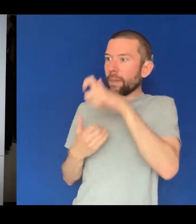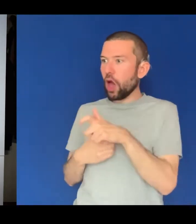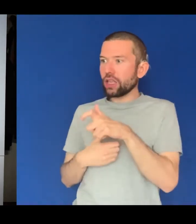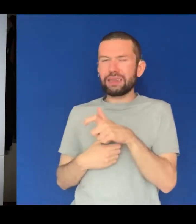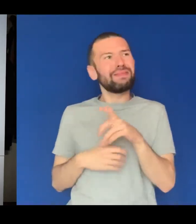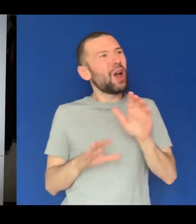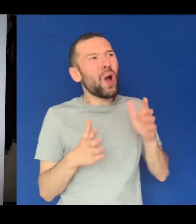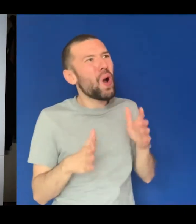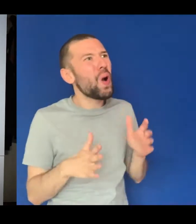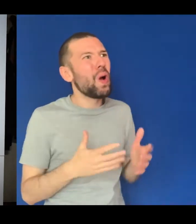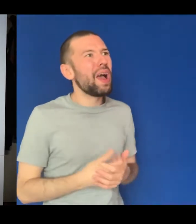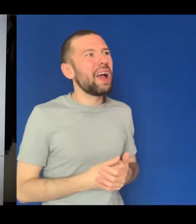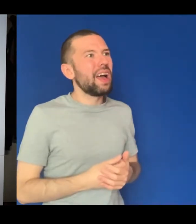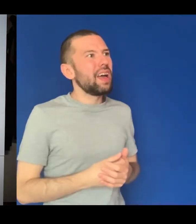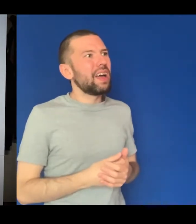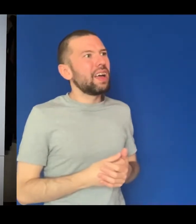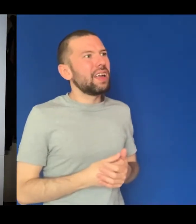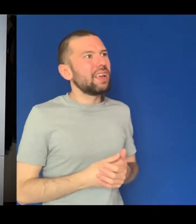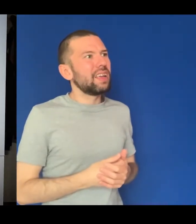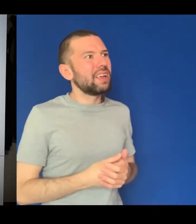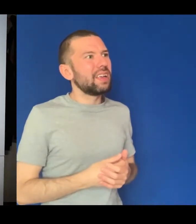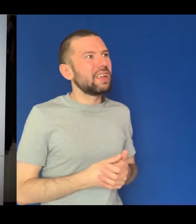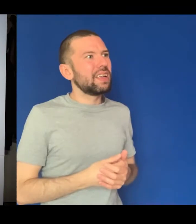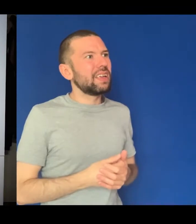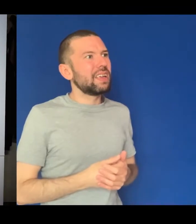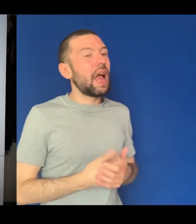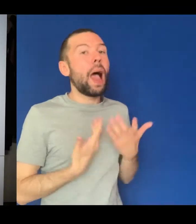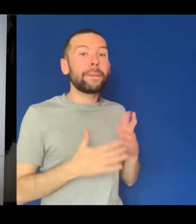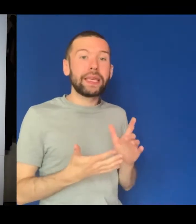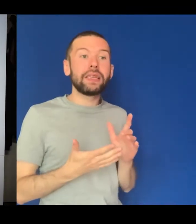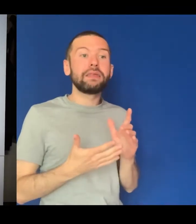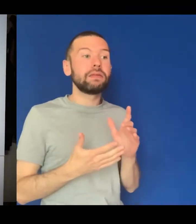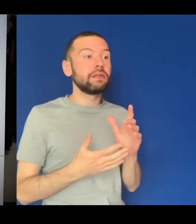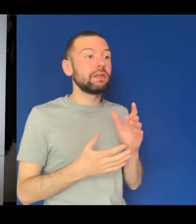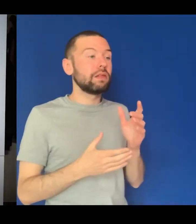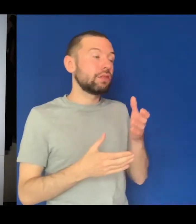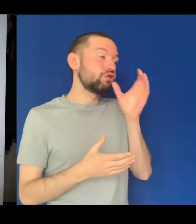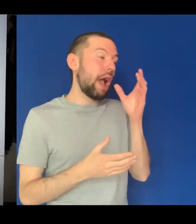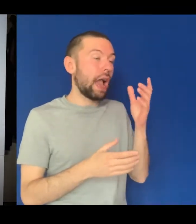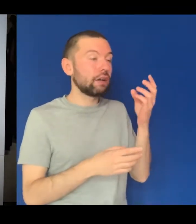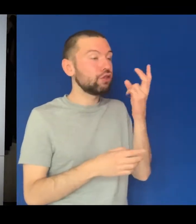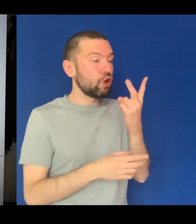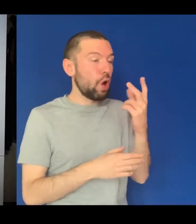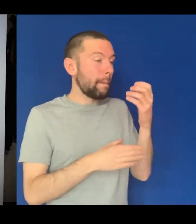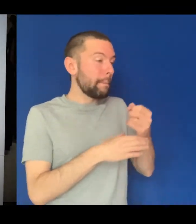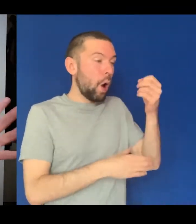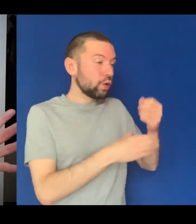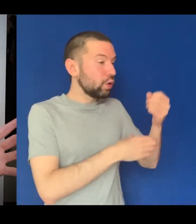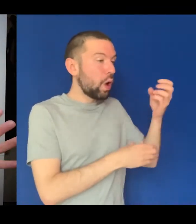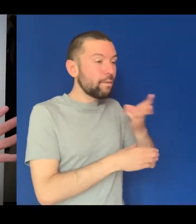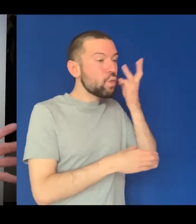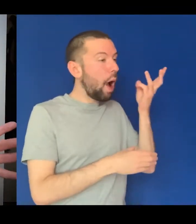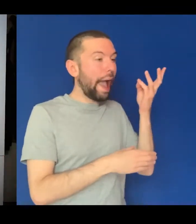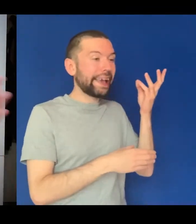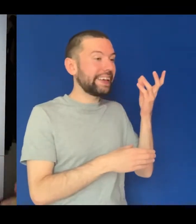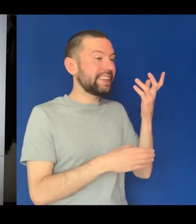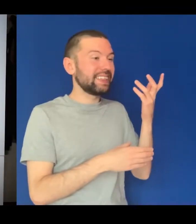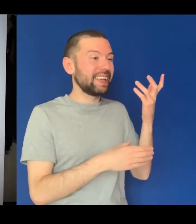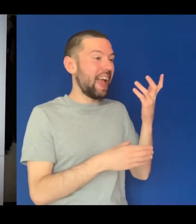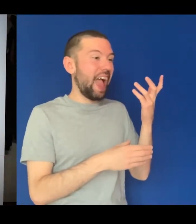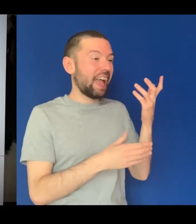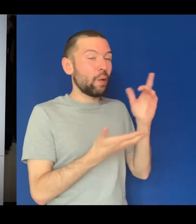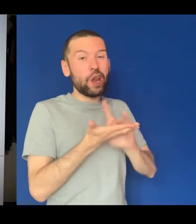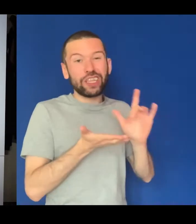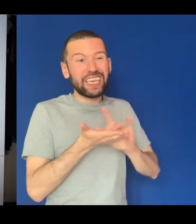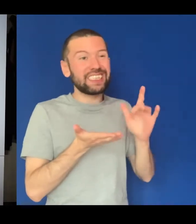but I did get on Tinder after a few bottles of wine and nothing happened. We just met for a social distance walk in the park next